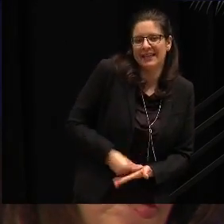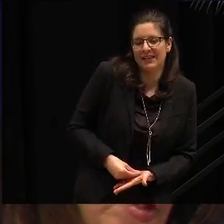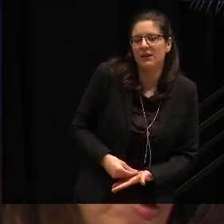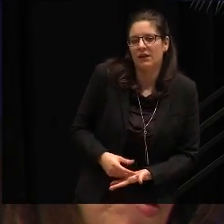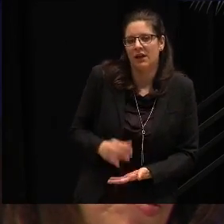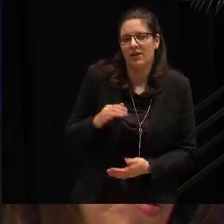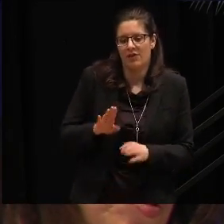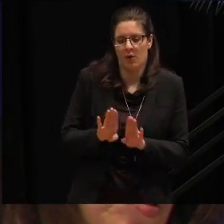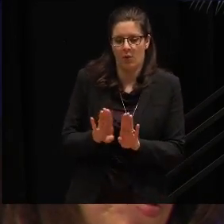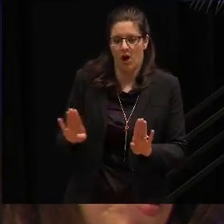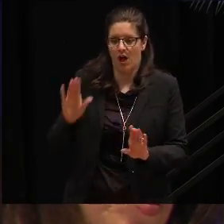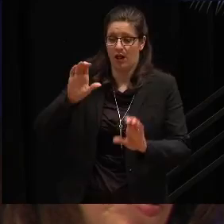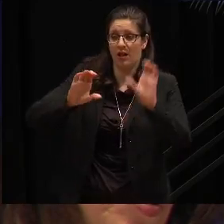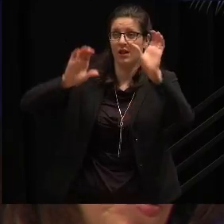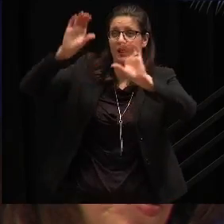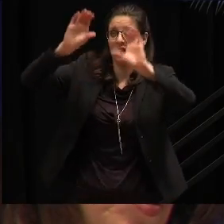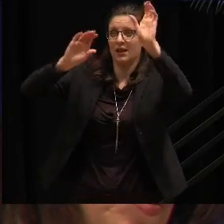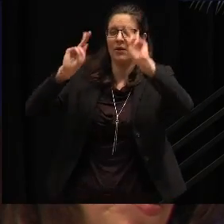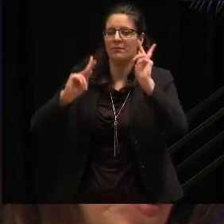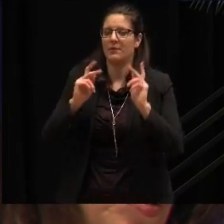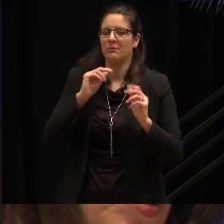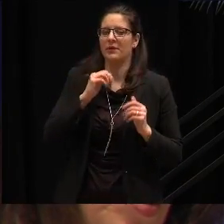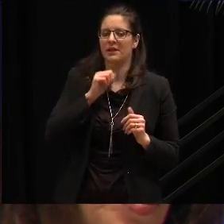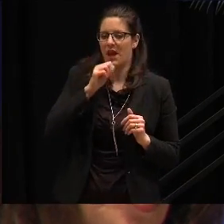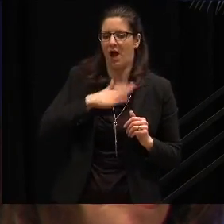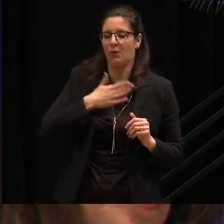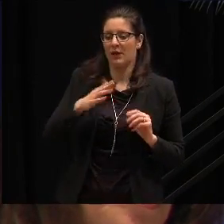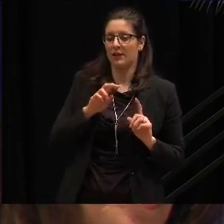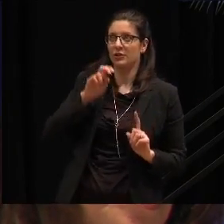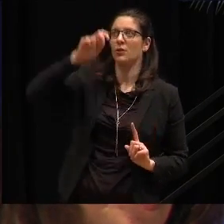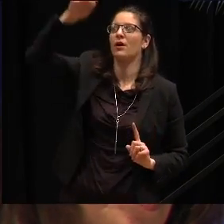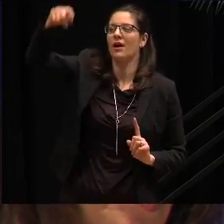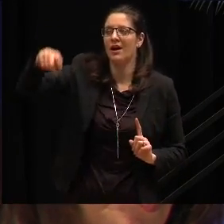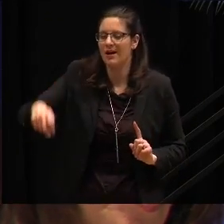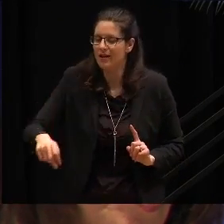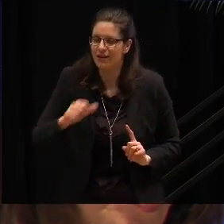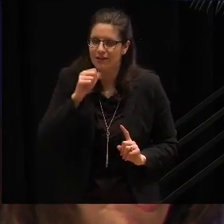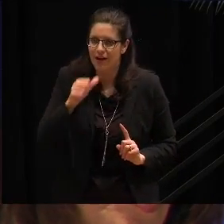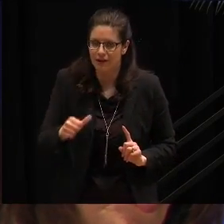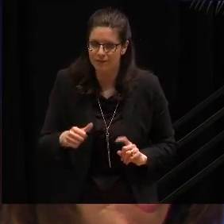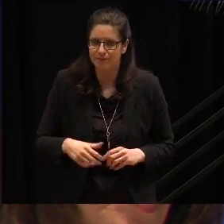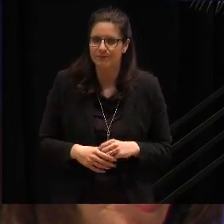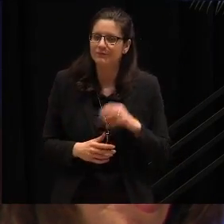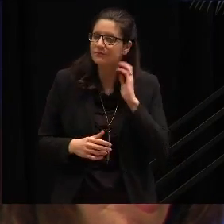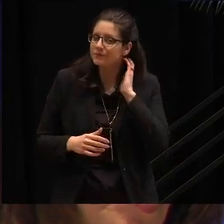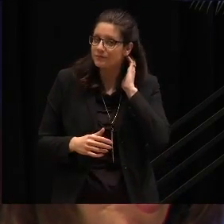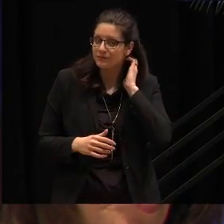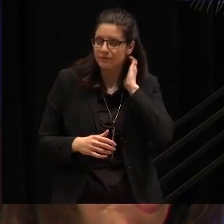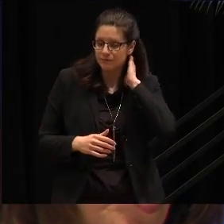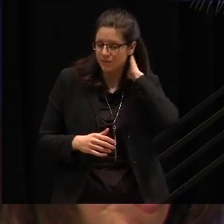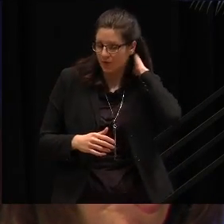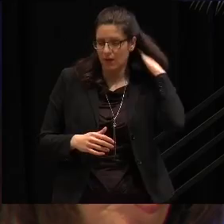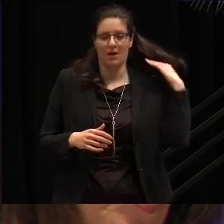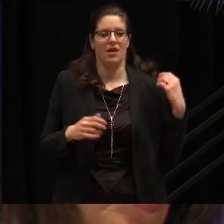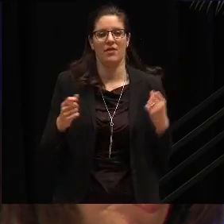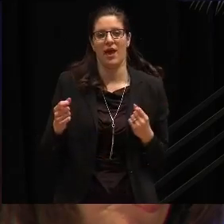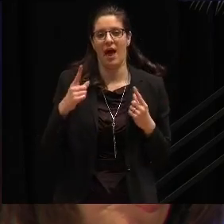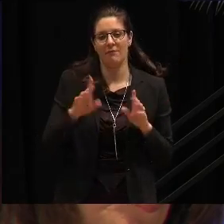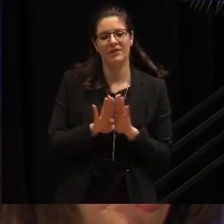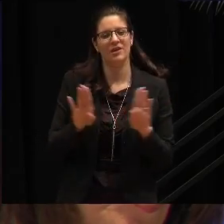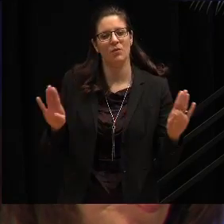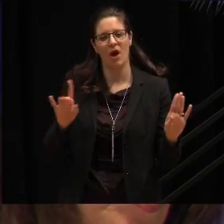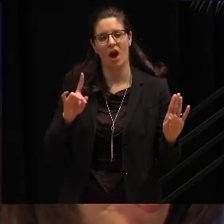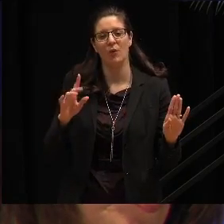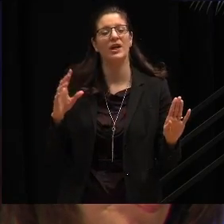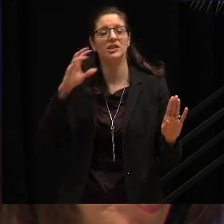gotten so tall, no one climbs over it anymore. And I think she basically said, the empathy wall isn't anywhere near as high as we think,